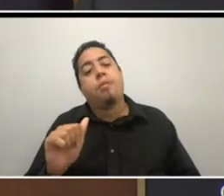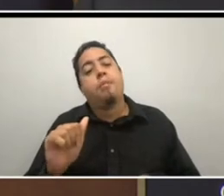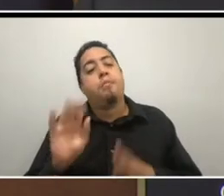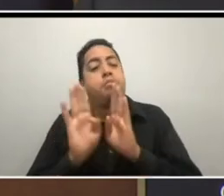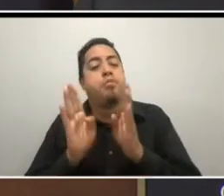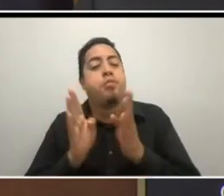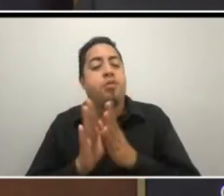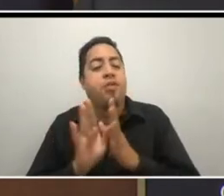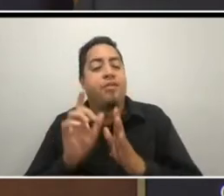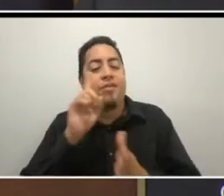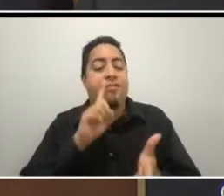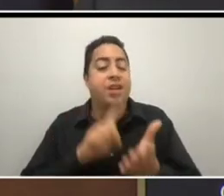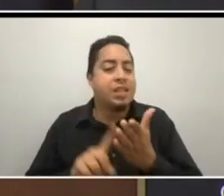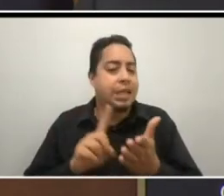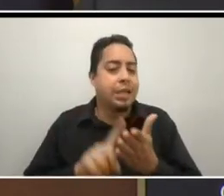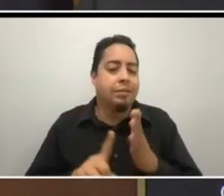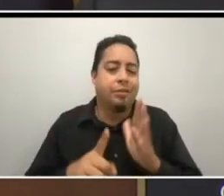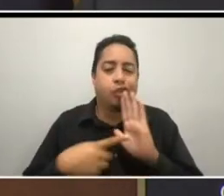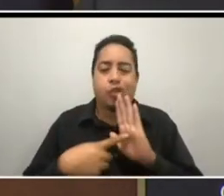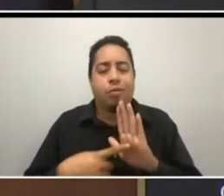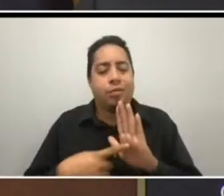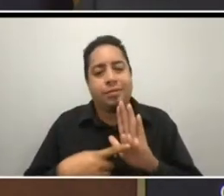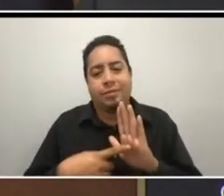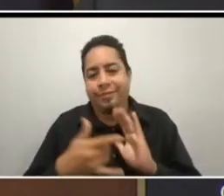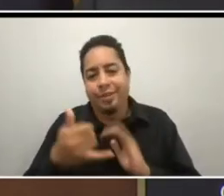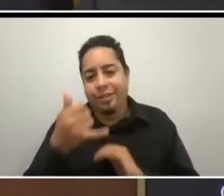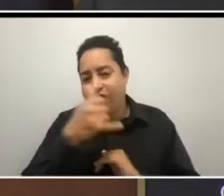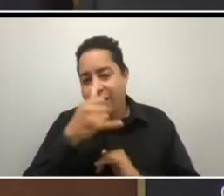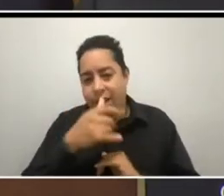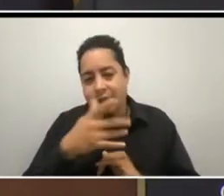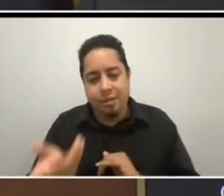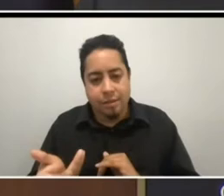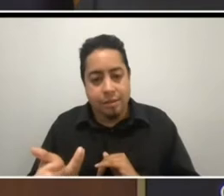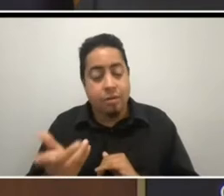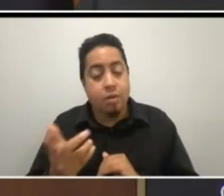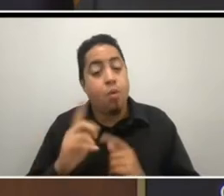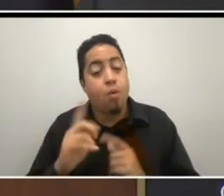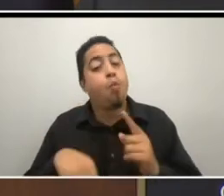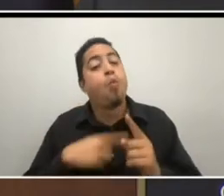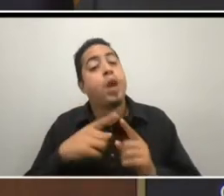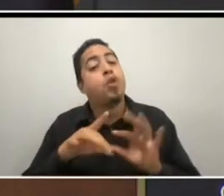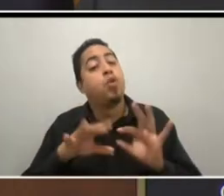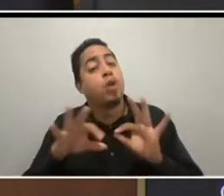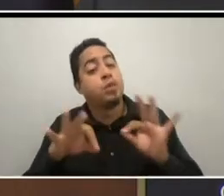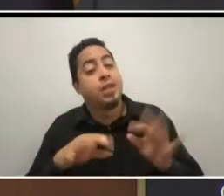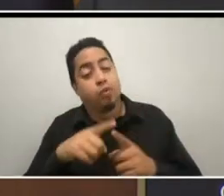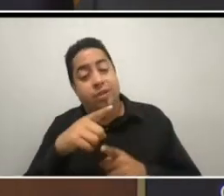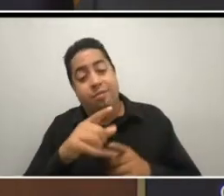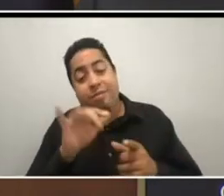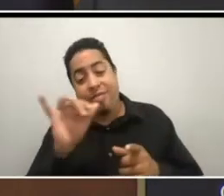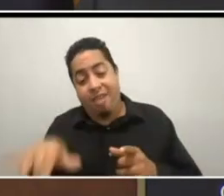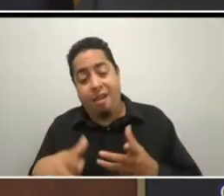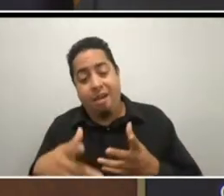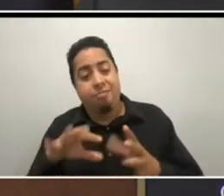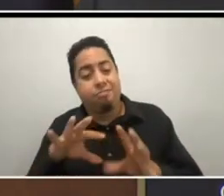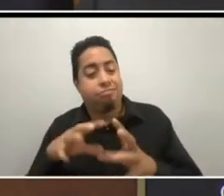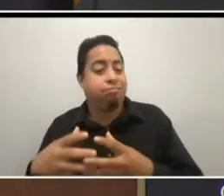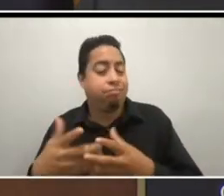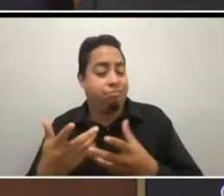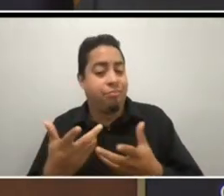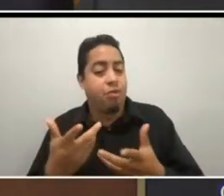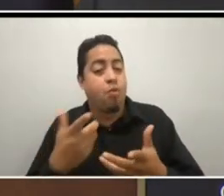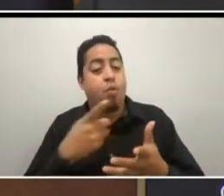nonsense. And you told him about these investigations on the phone. Let's listen to what President Trump had to say about the state and federal law